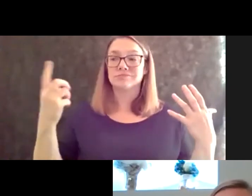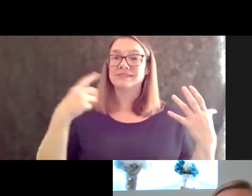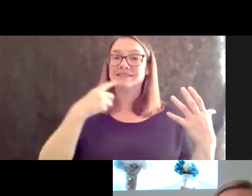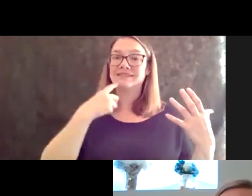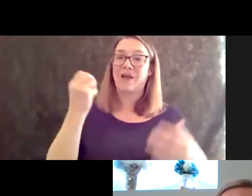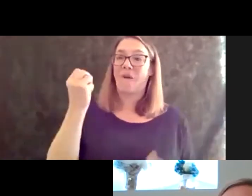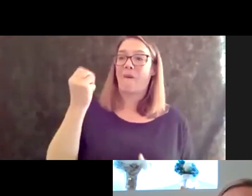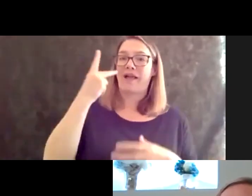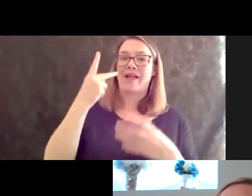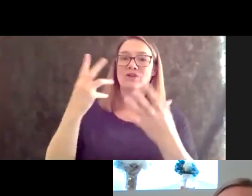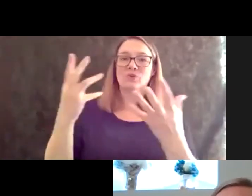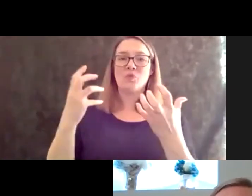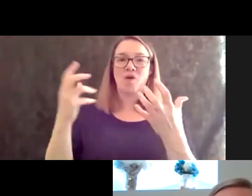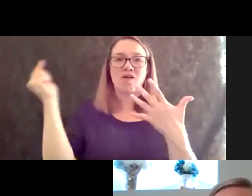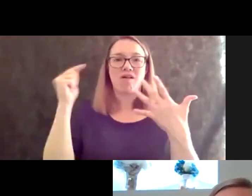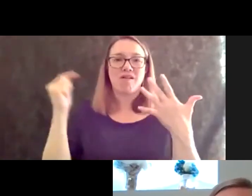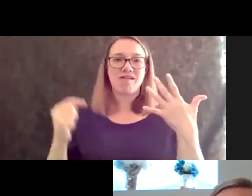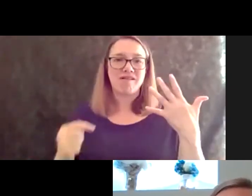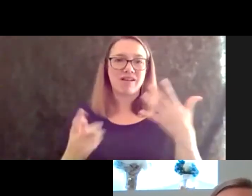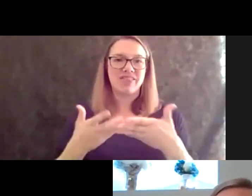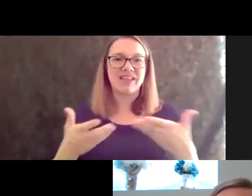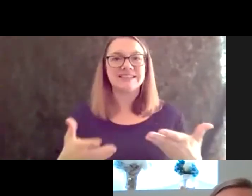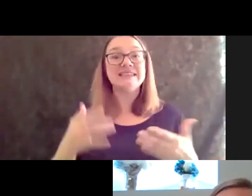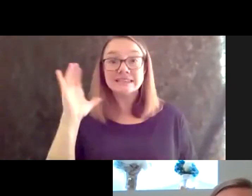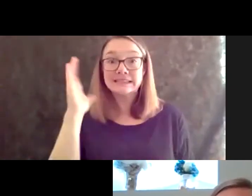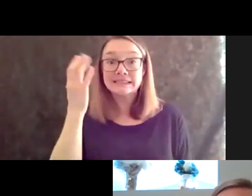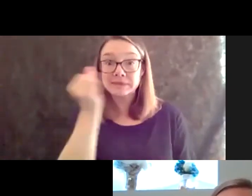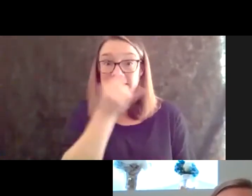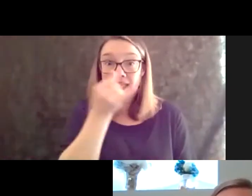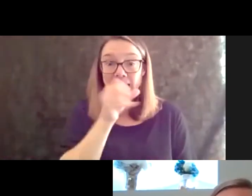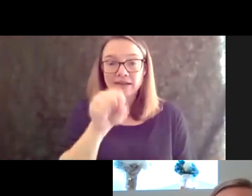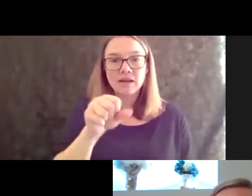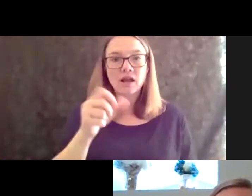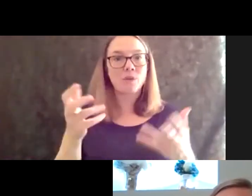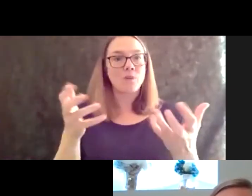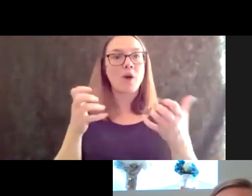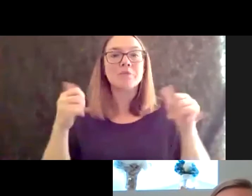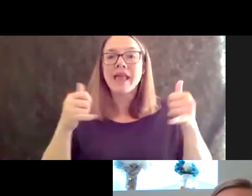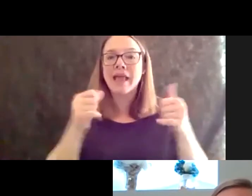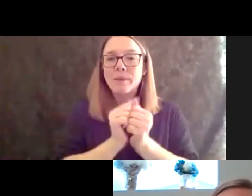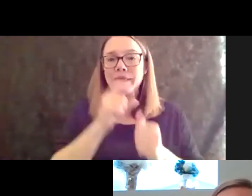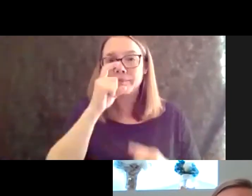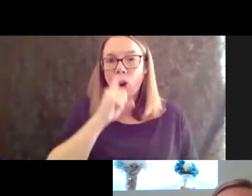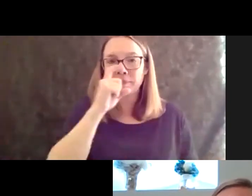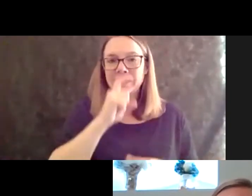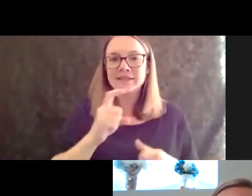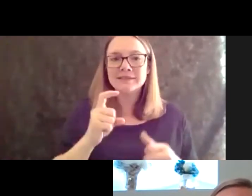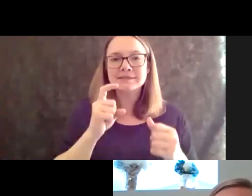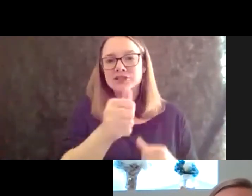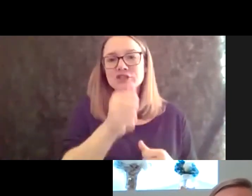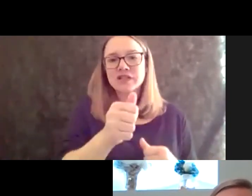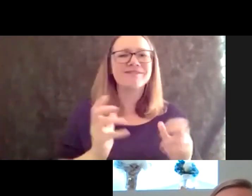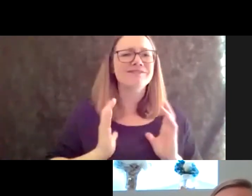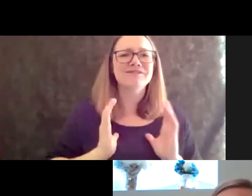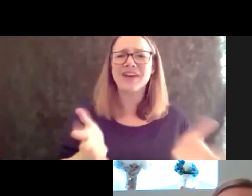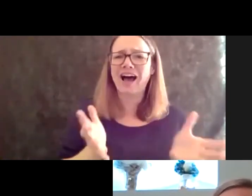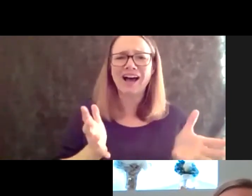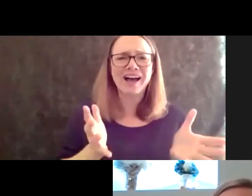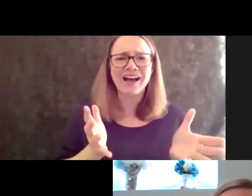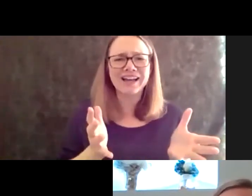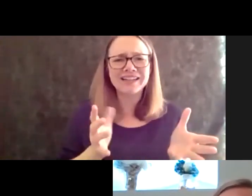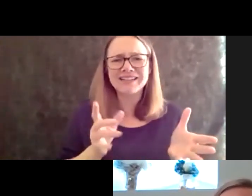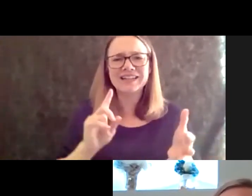things, even if it does seem silly. Like, if you want to play with Barbies by yourself, whatever. If you need to just reenact